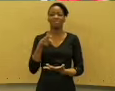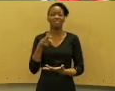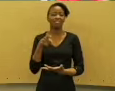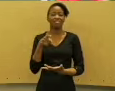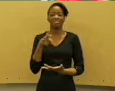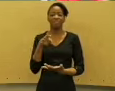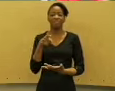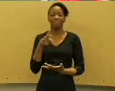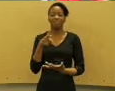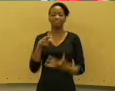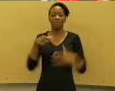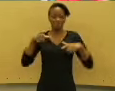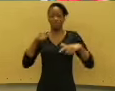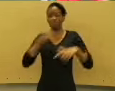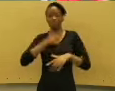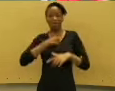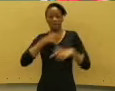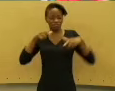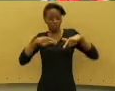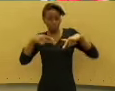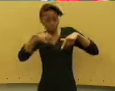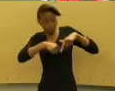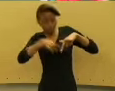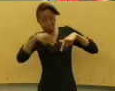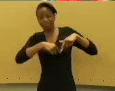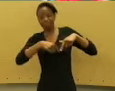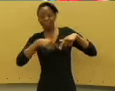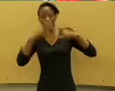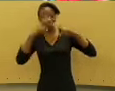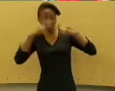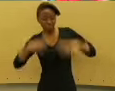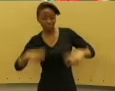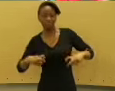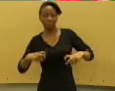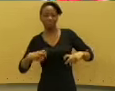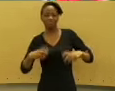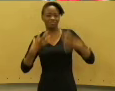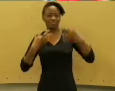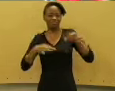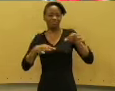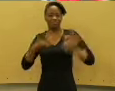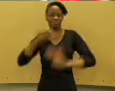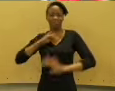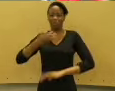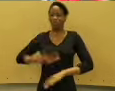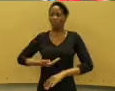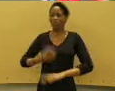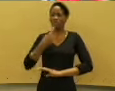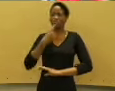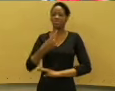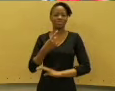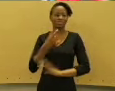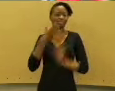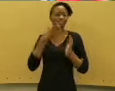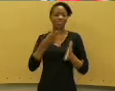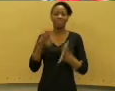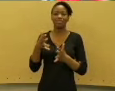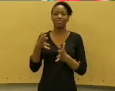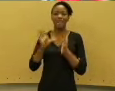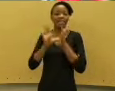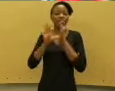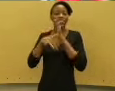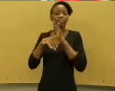them the right to determine what womanhood is to me, you know? What happens to the disabled women